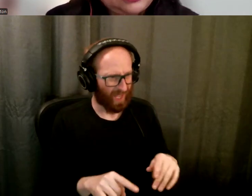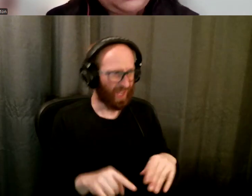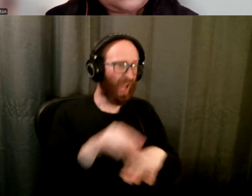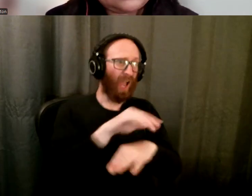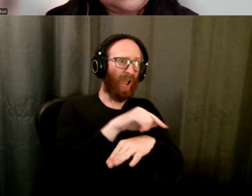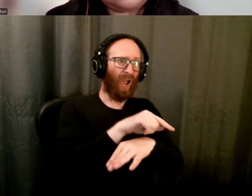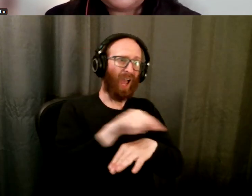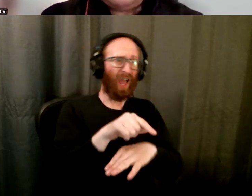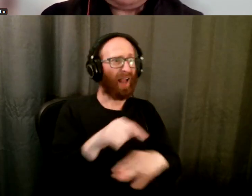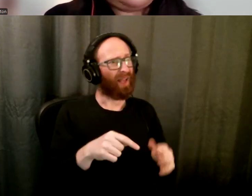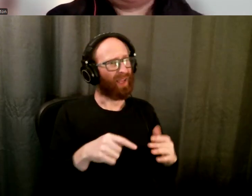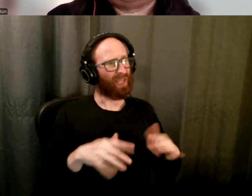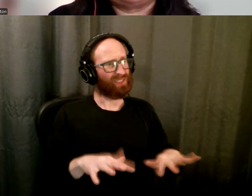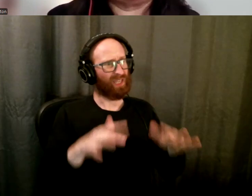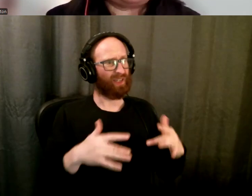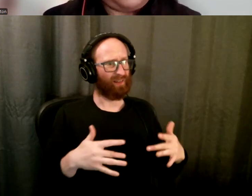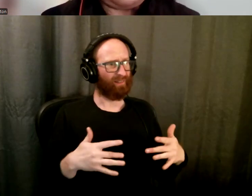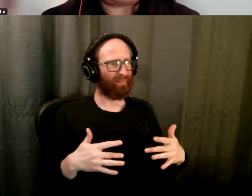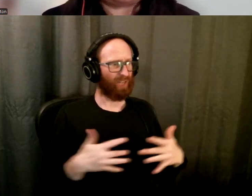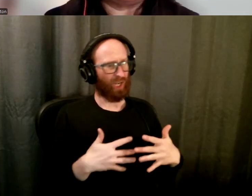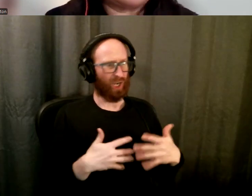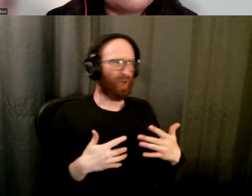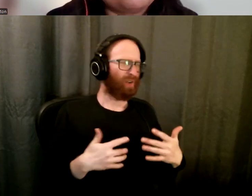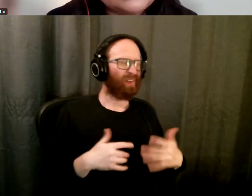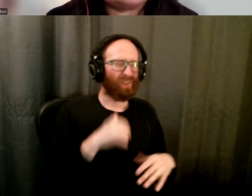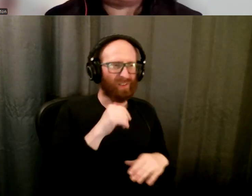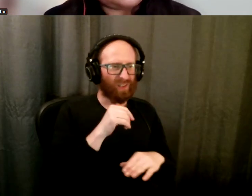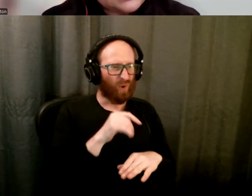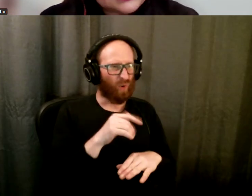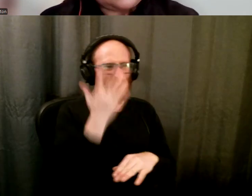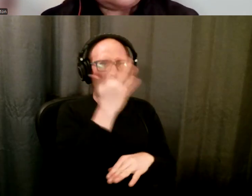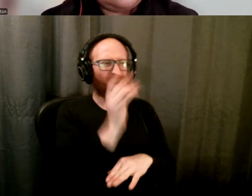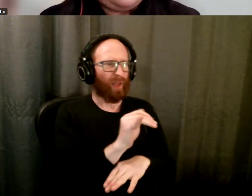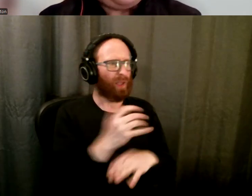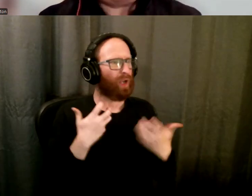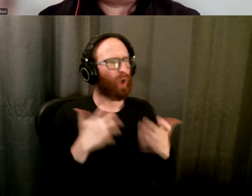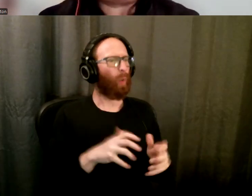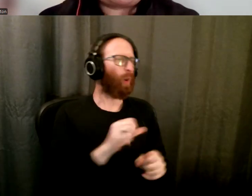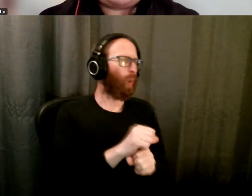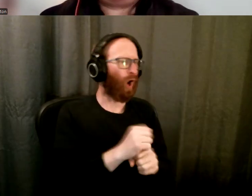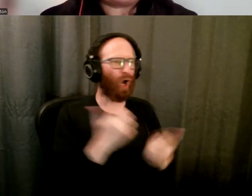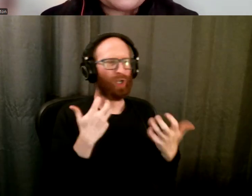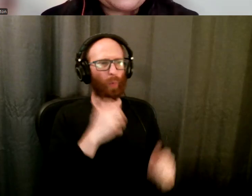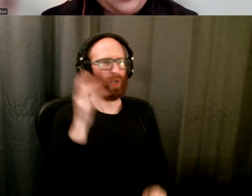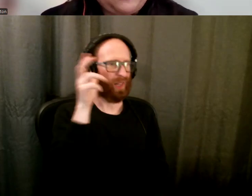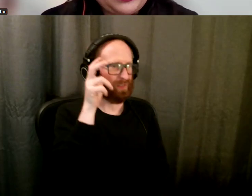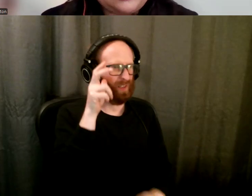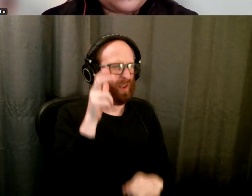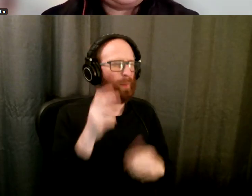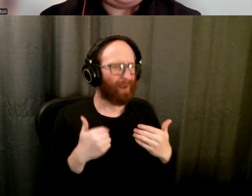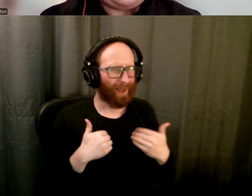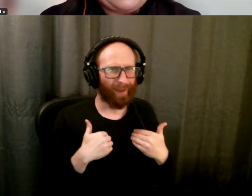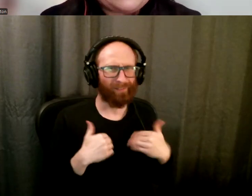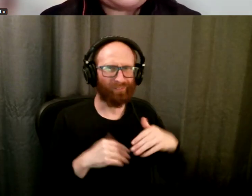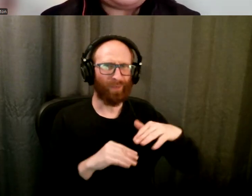just not coming to school, or not wanting to do the work, or not wanting to listen. Remember, our behavior is a